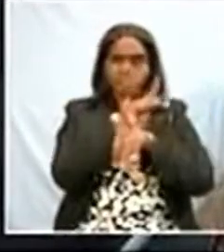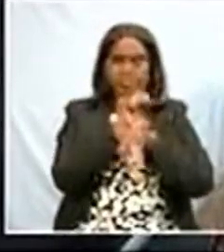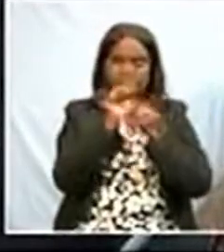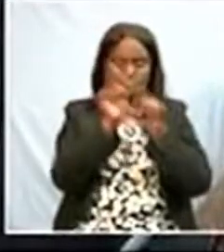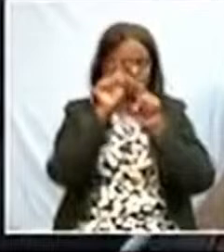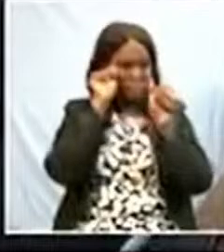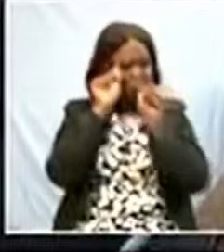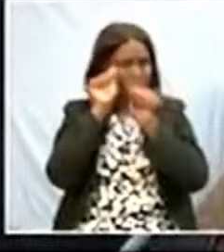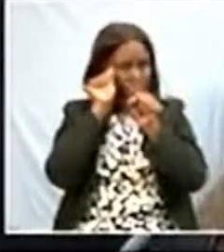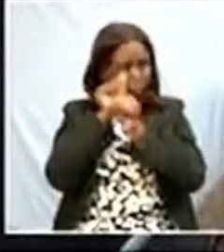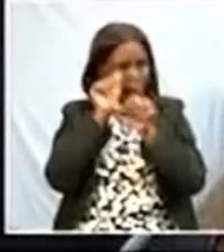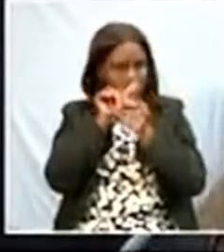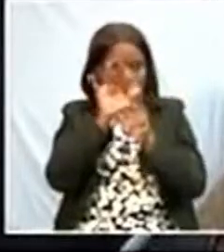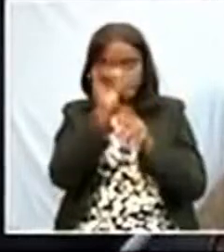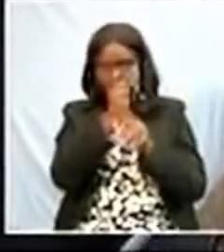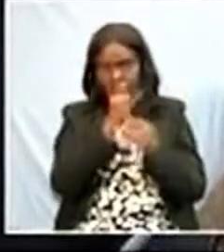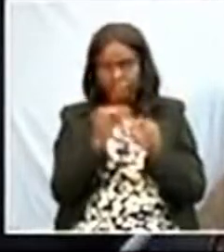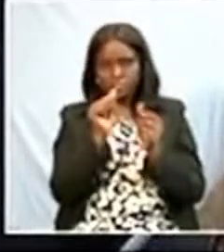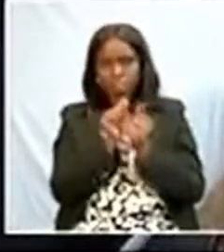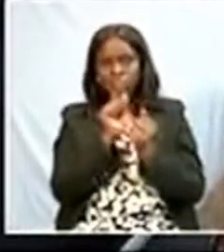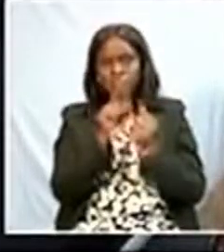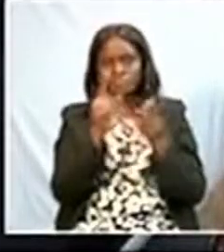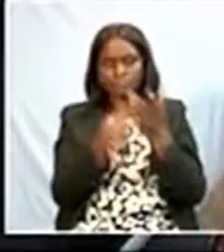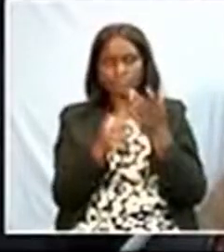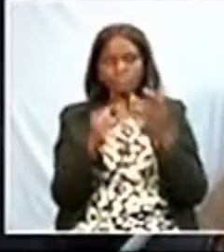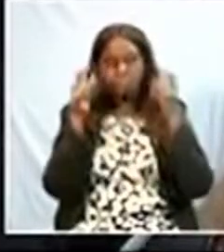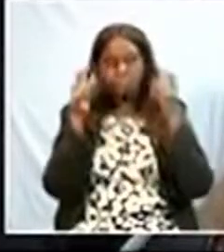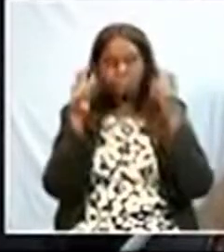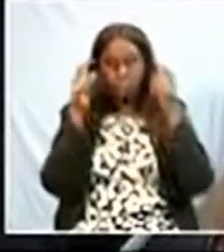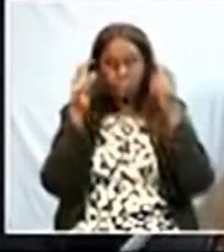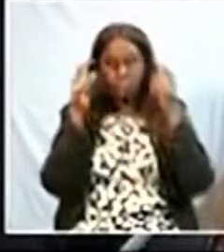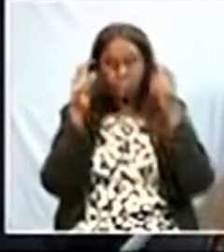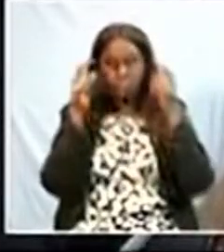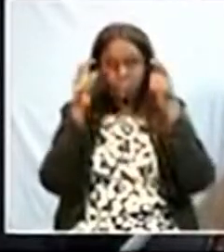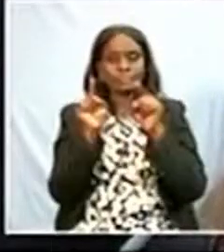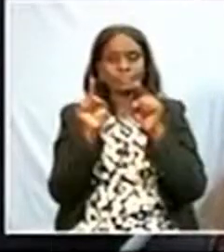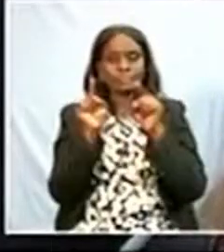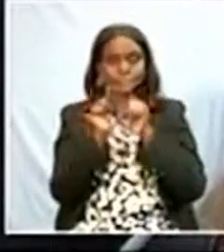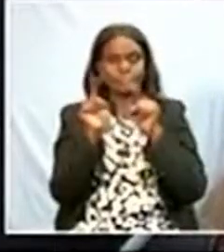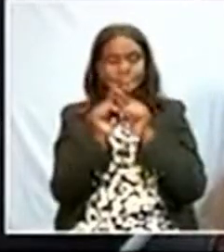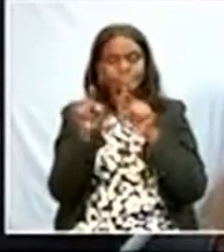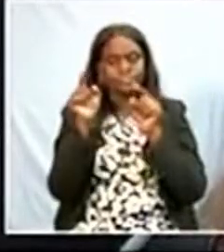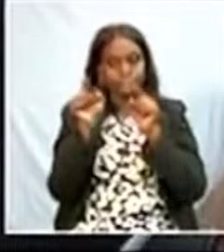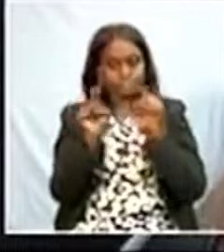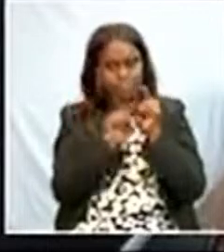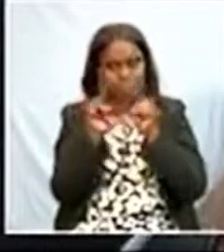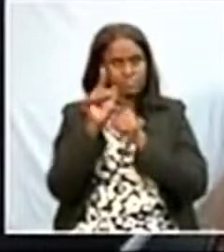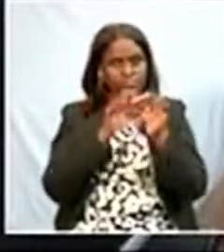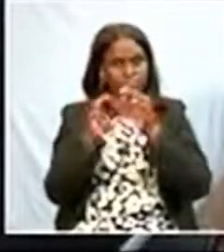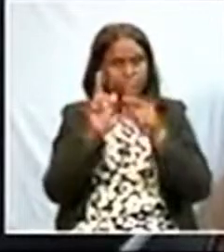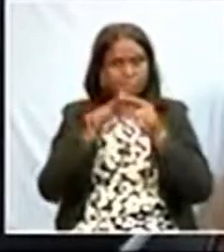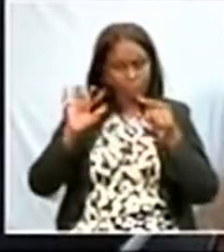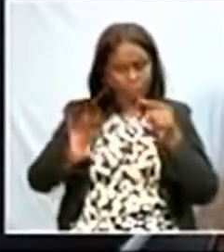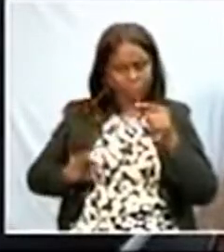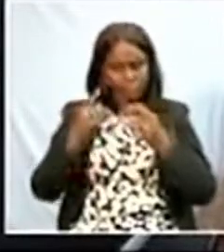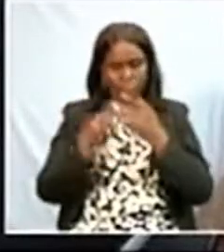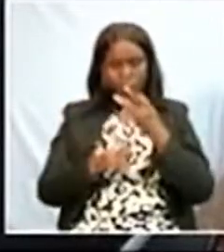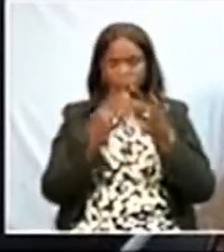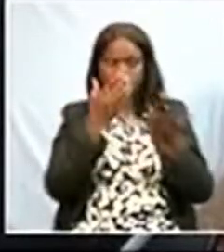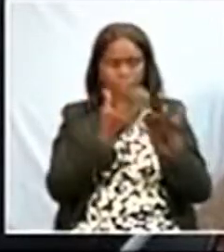agree on the standard design, and at handover, you also explain to the beneficiaries what type